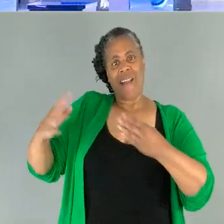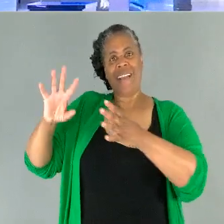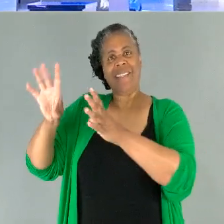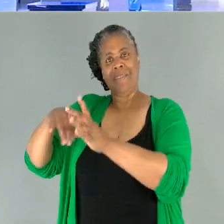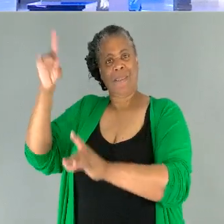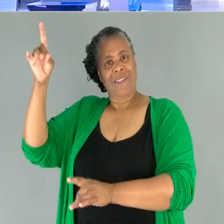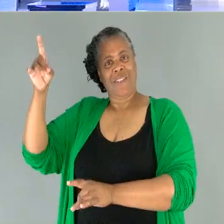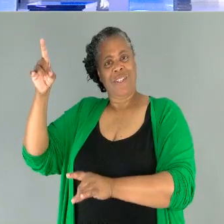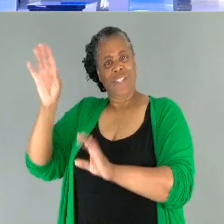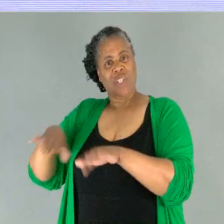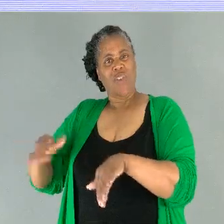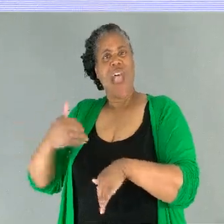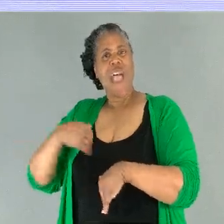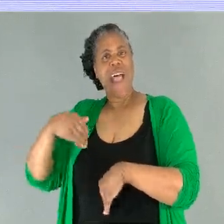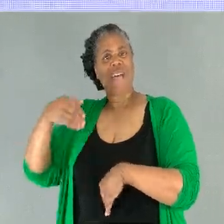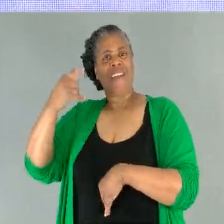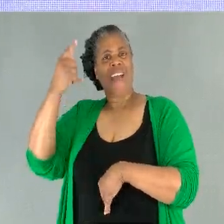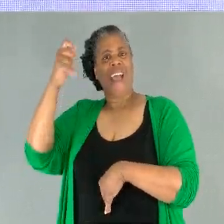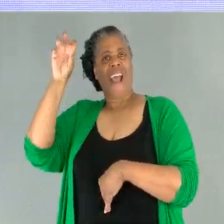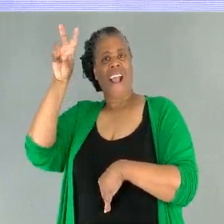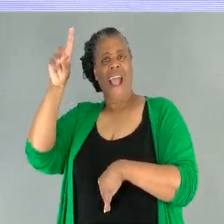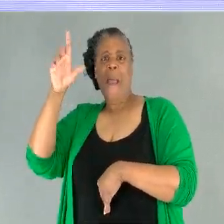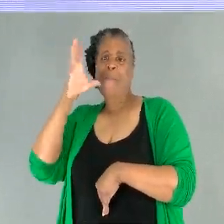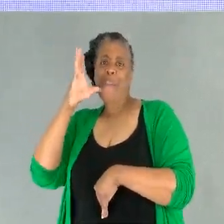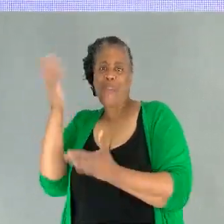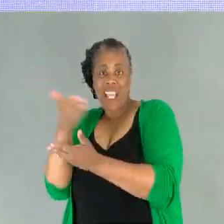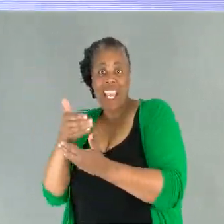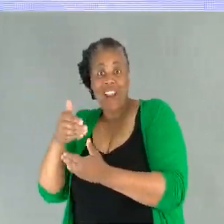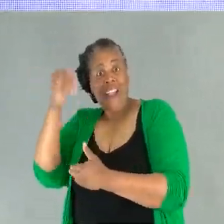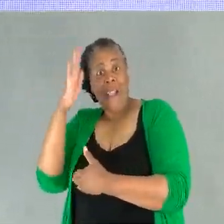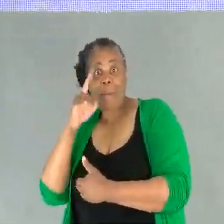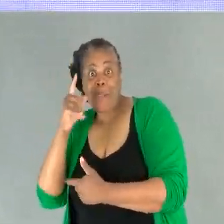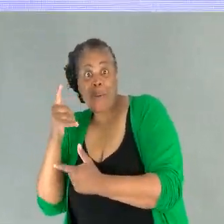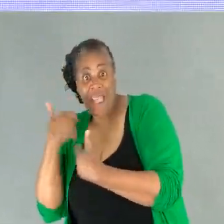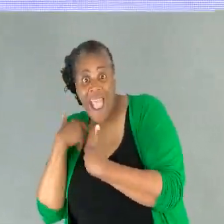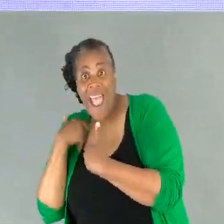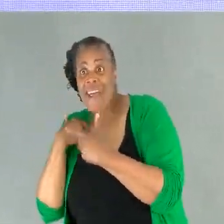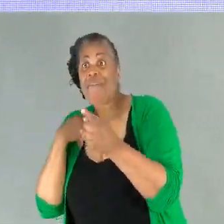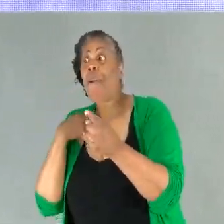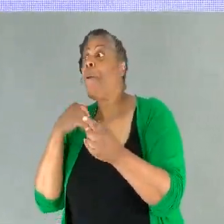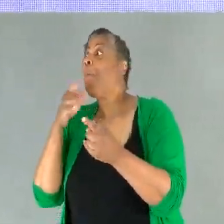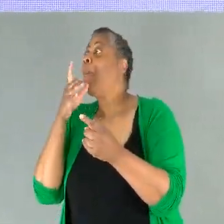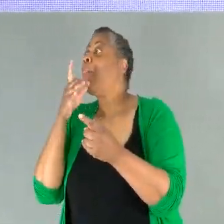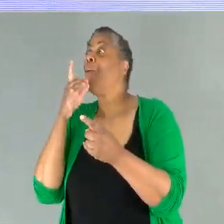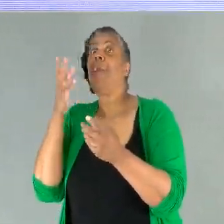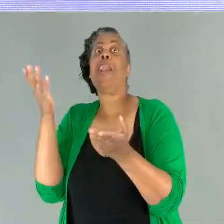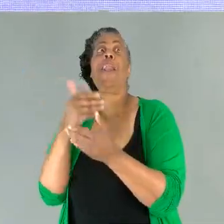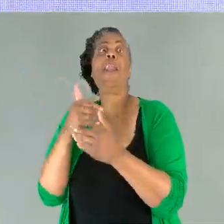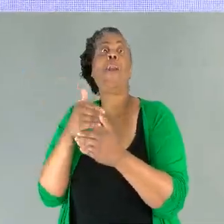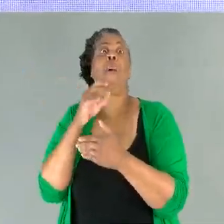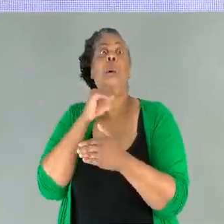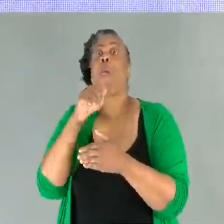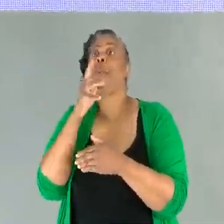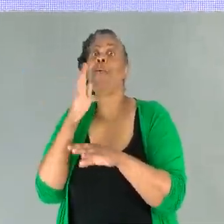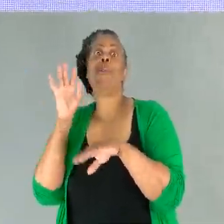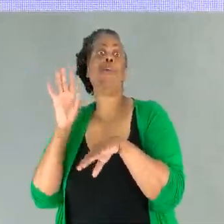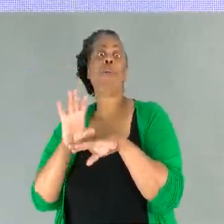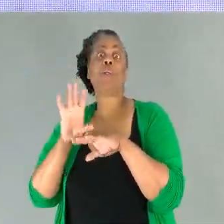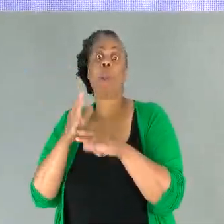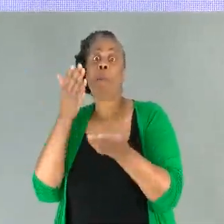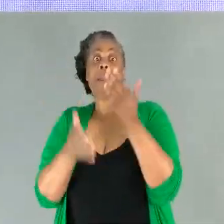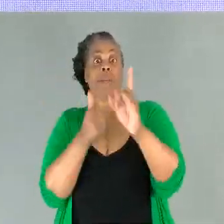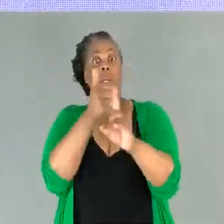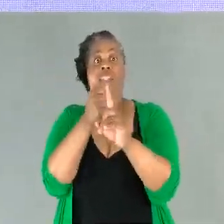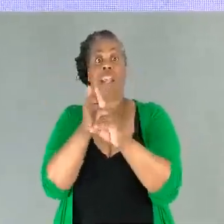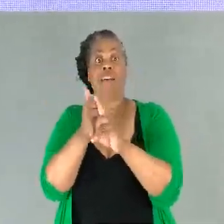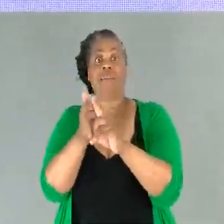God children. Are there any godmothers in this room? Are there any mothers of Zion in this room? You may not